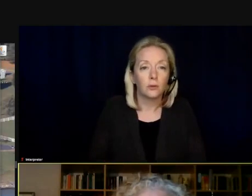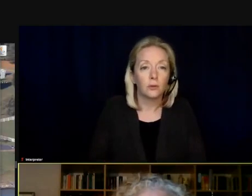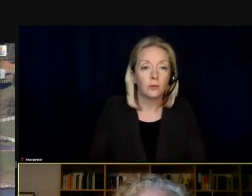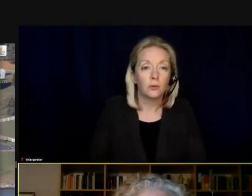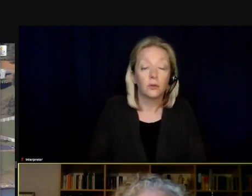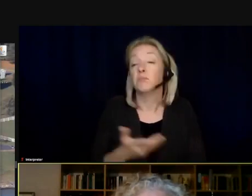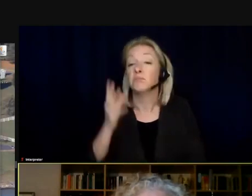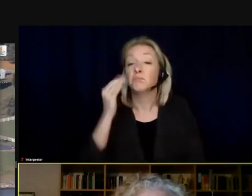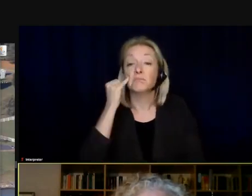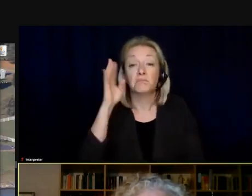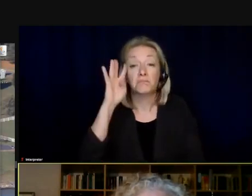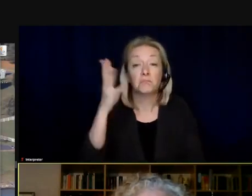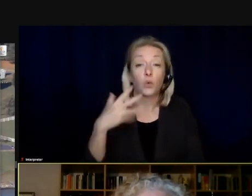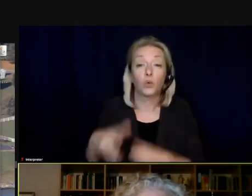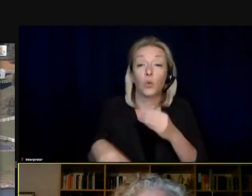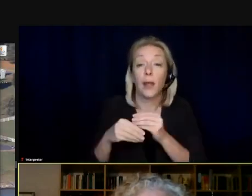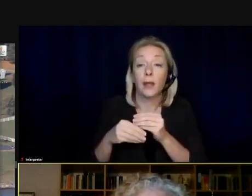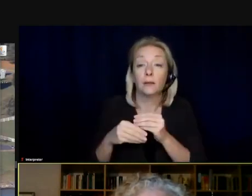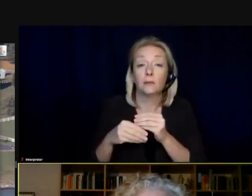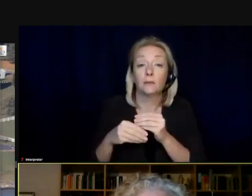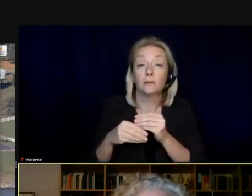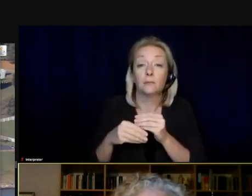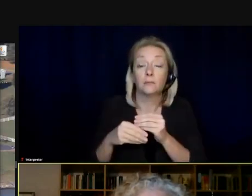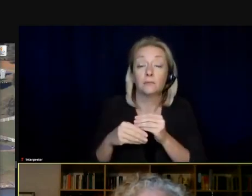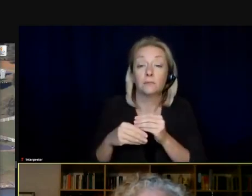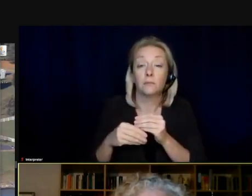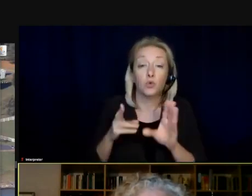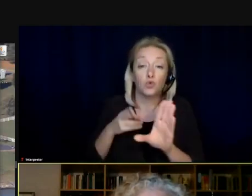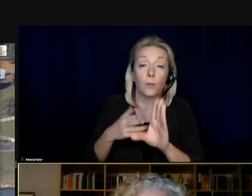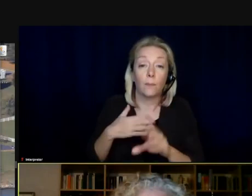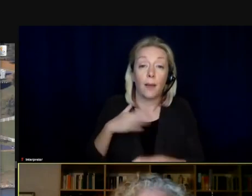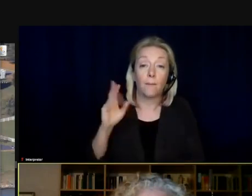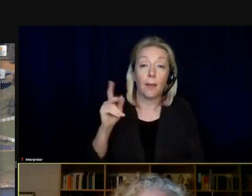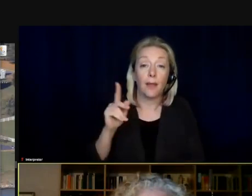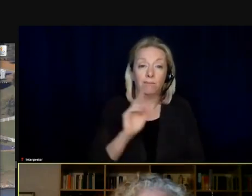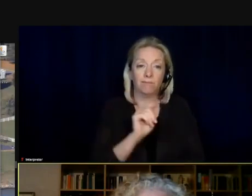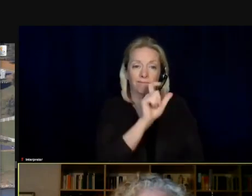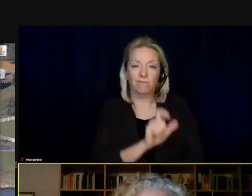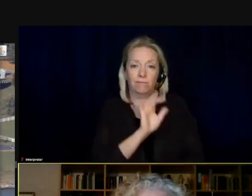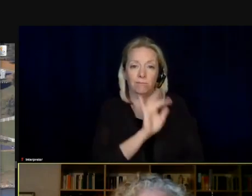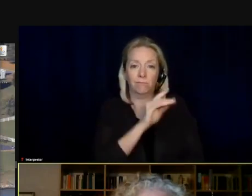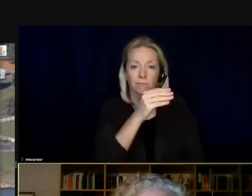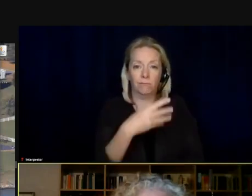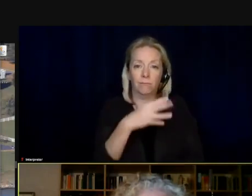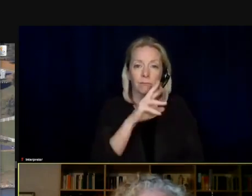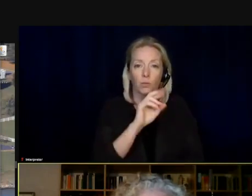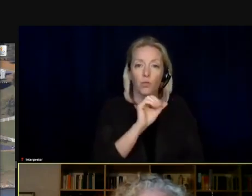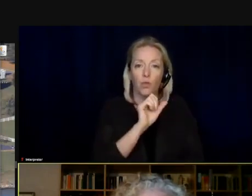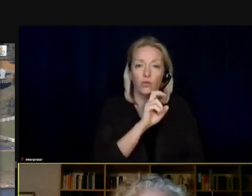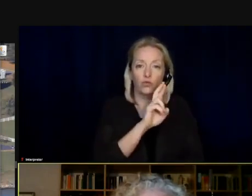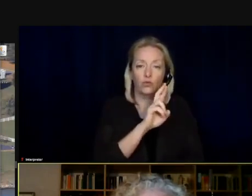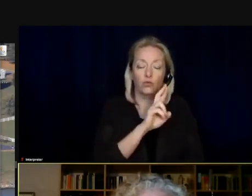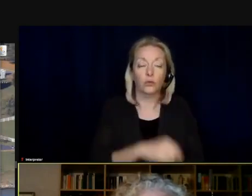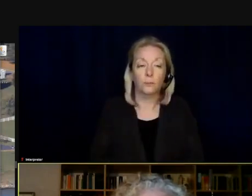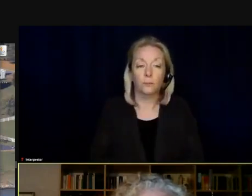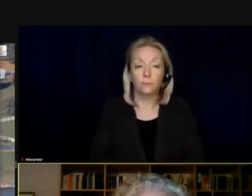if you want to add people to those banks, you can do it right here with the colleague roster. This one is